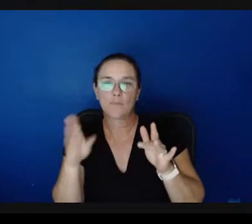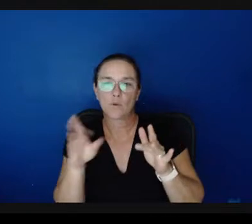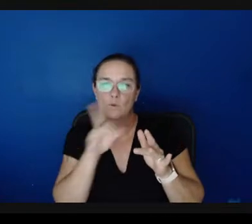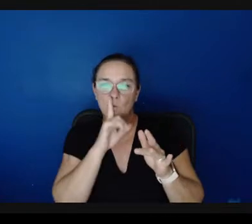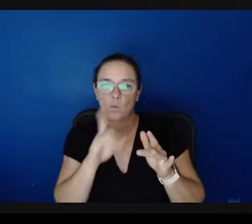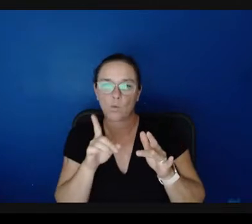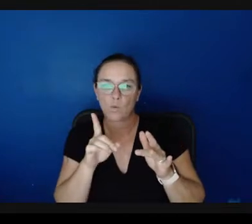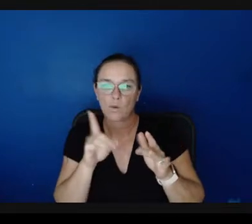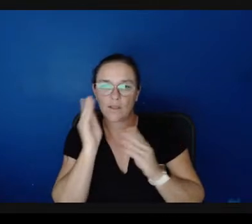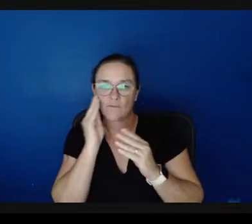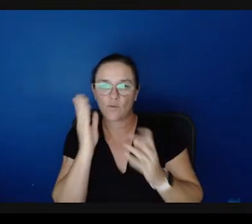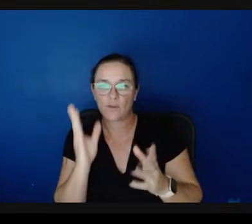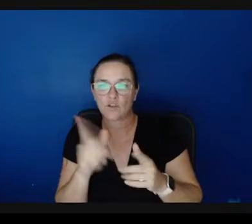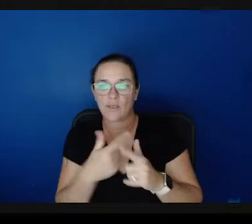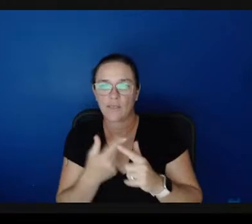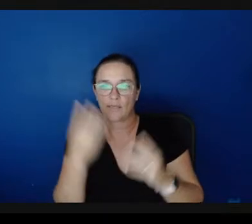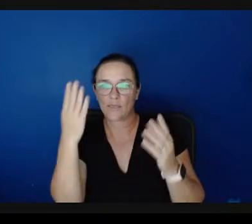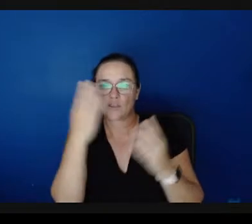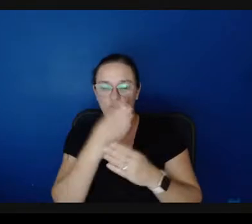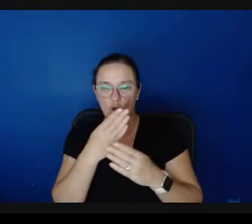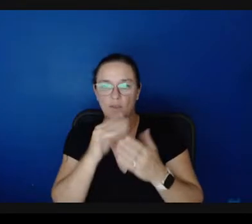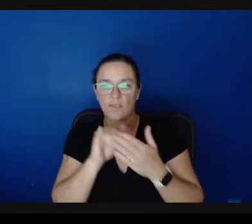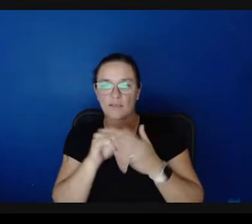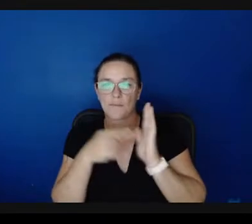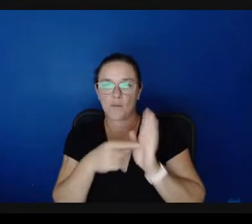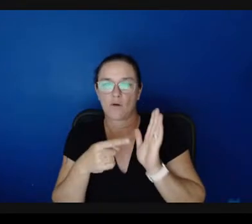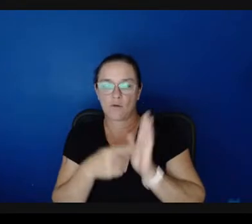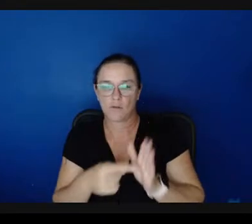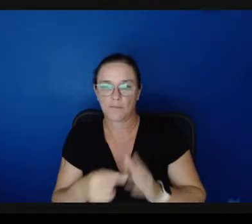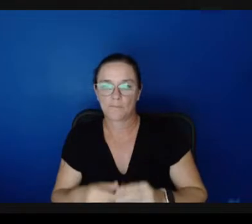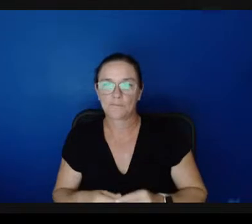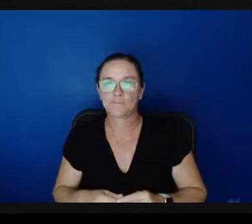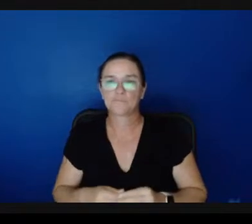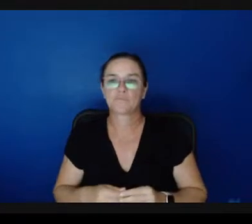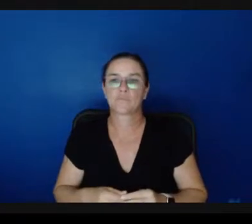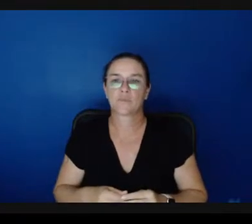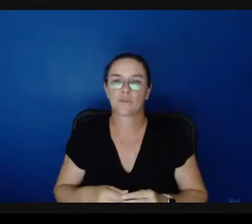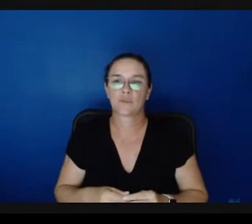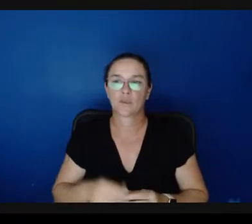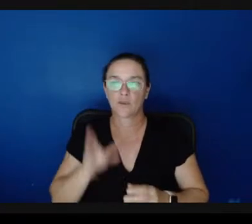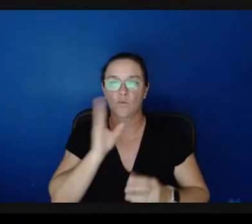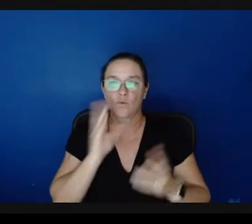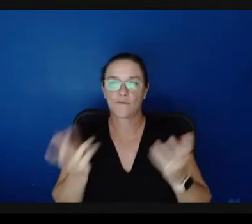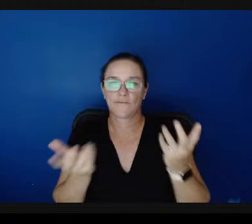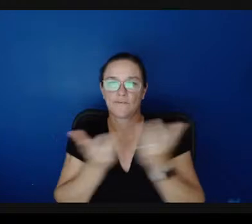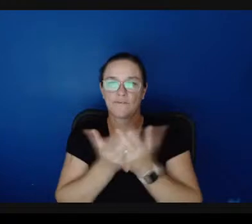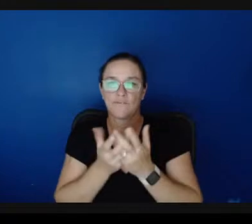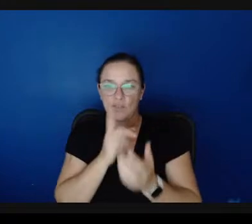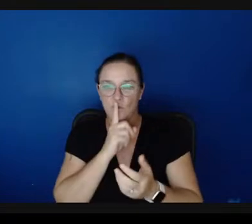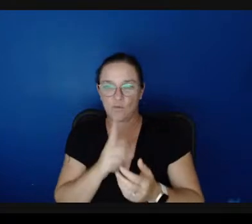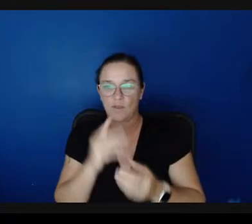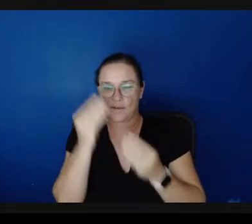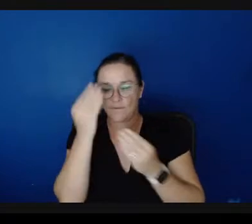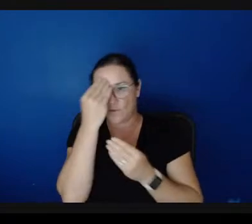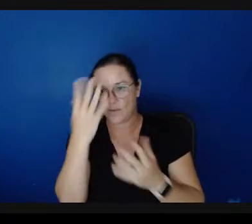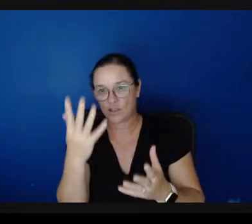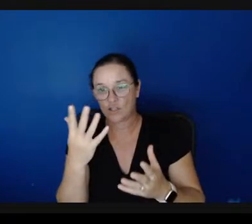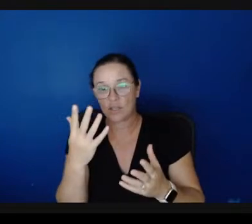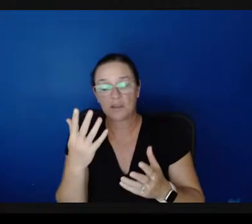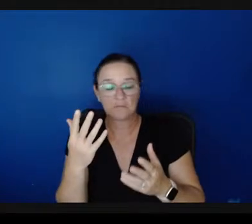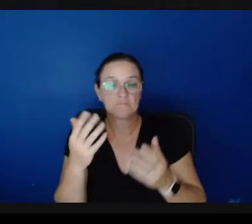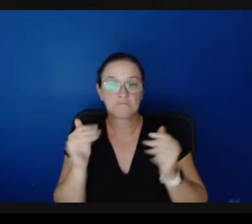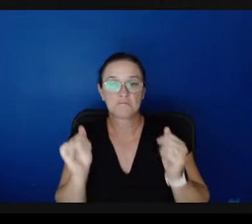the darker line is the model. You actually fit the real data by showing that there is an effect